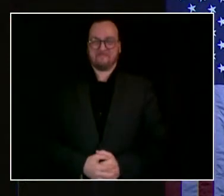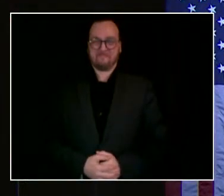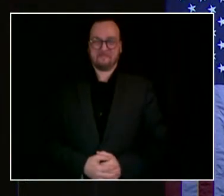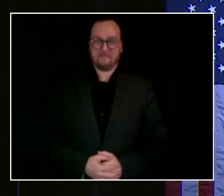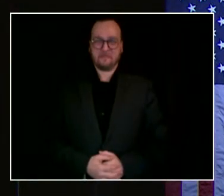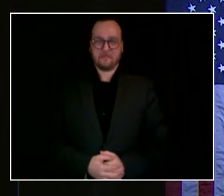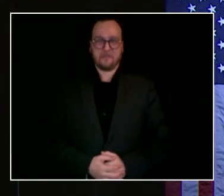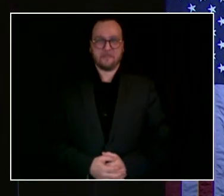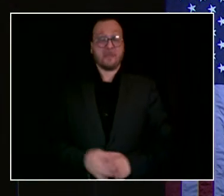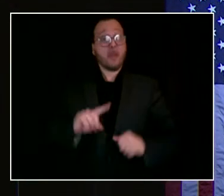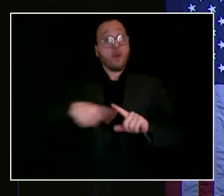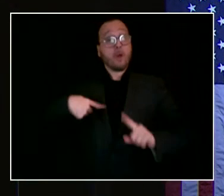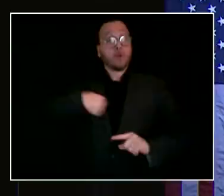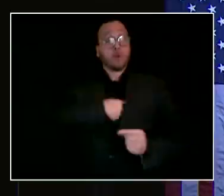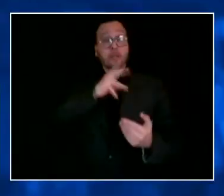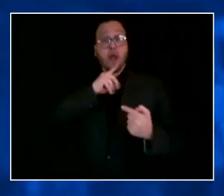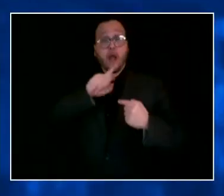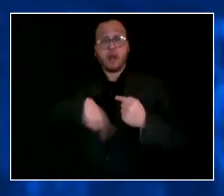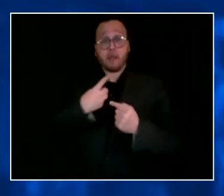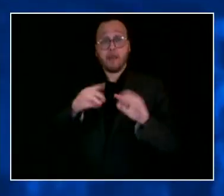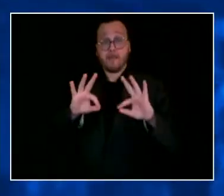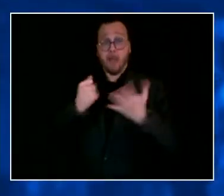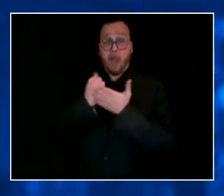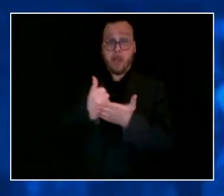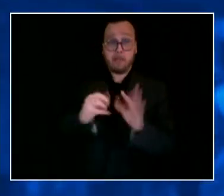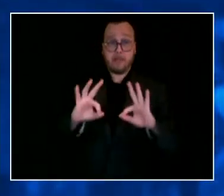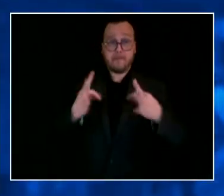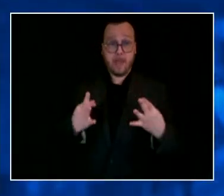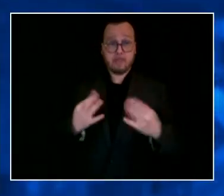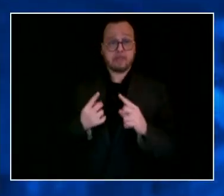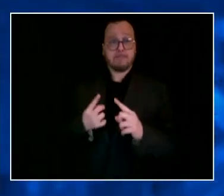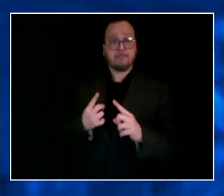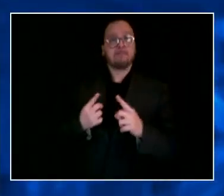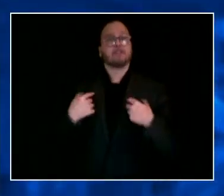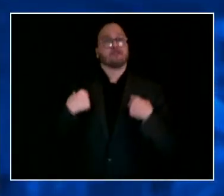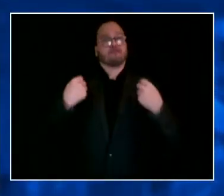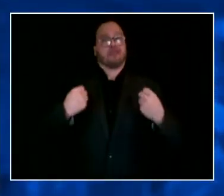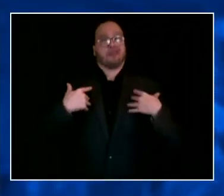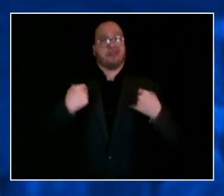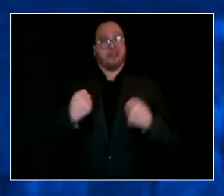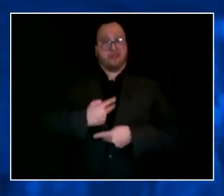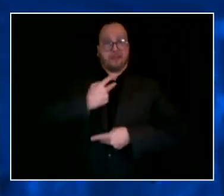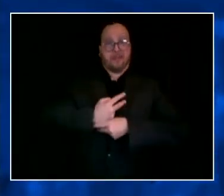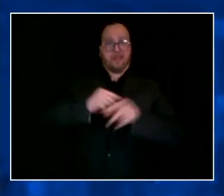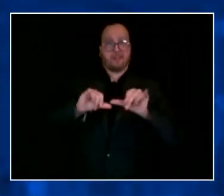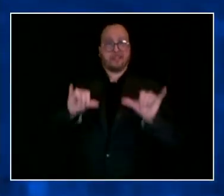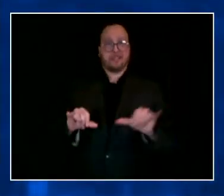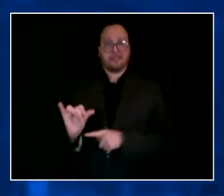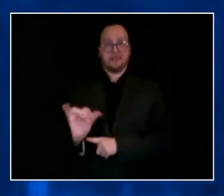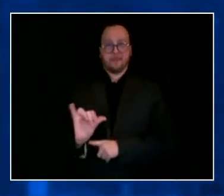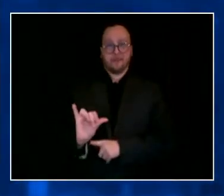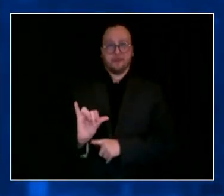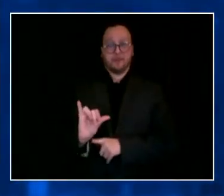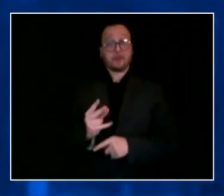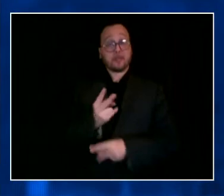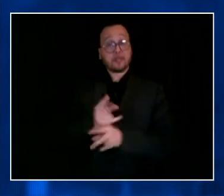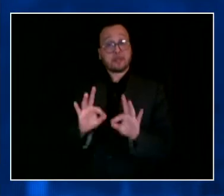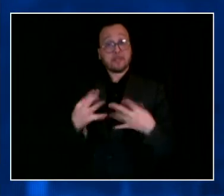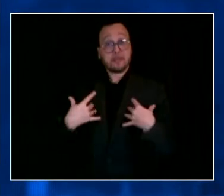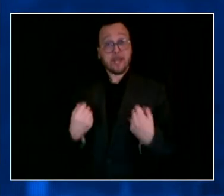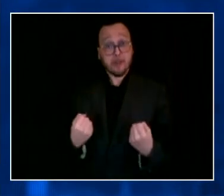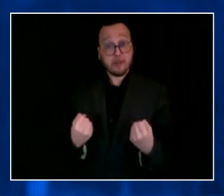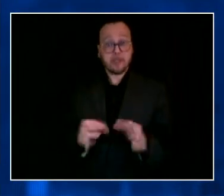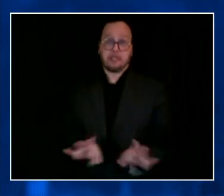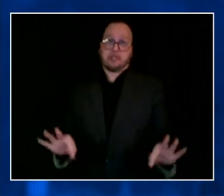When we talk about helping families, we must talk about strengthening our healthcare system too. Keeping families healthy is essential to keeping